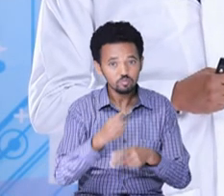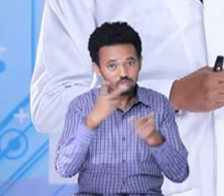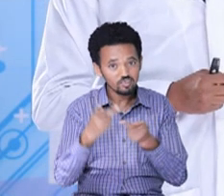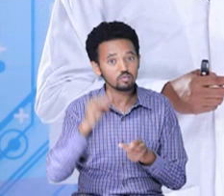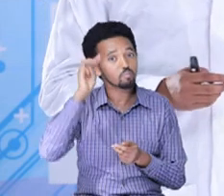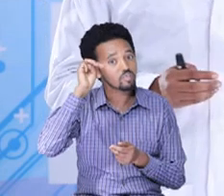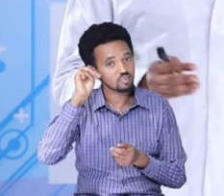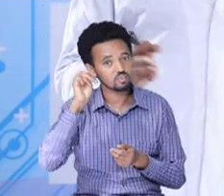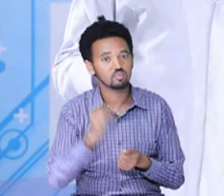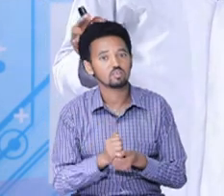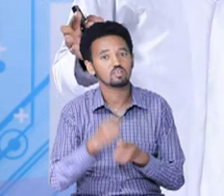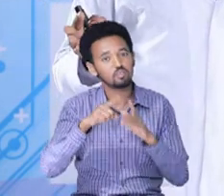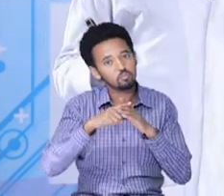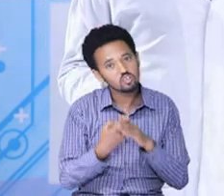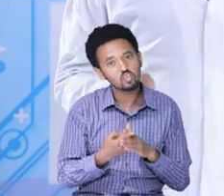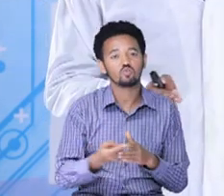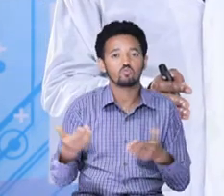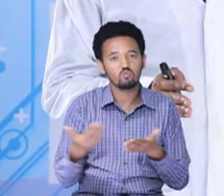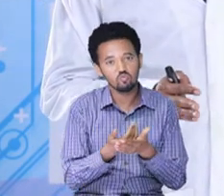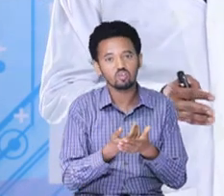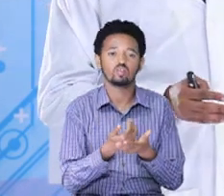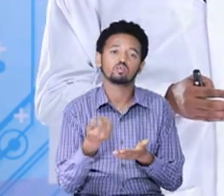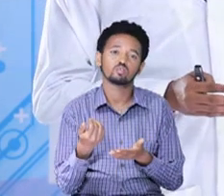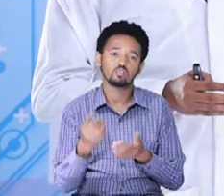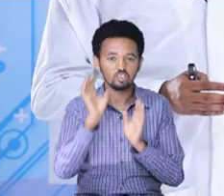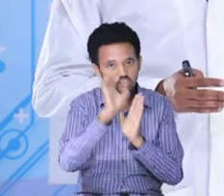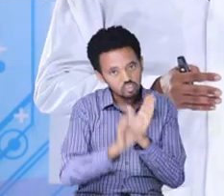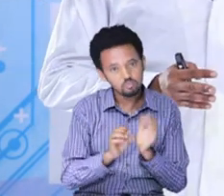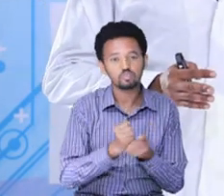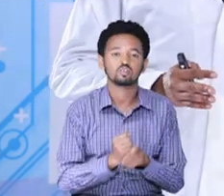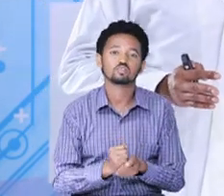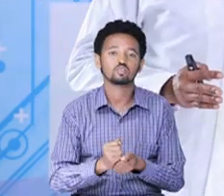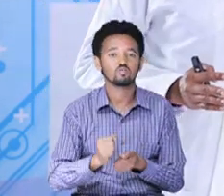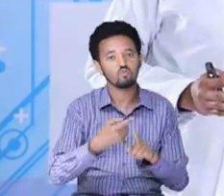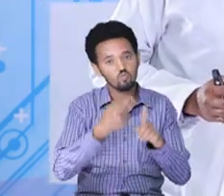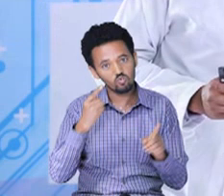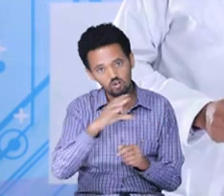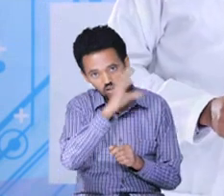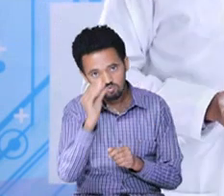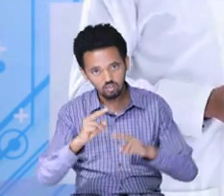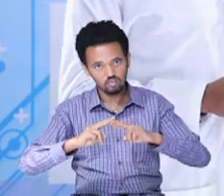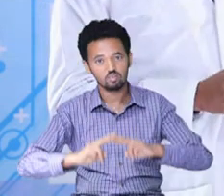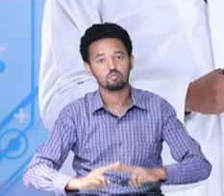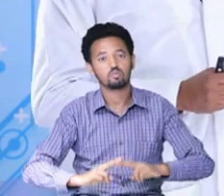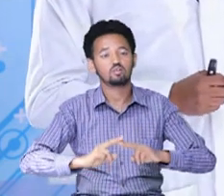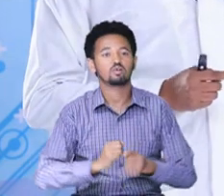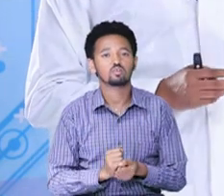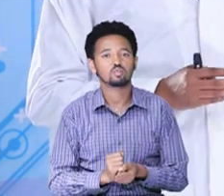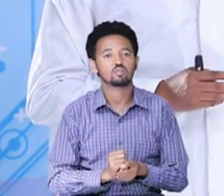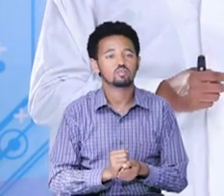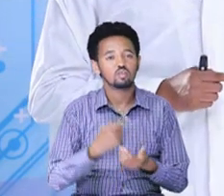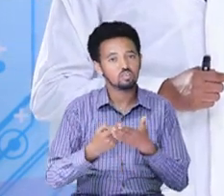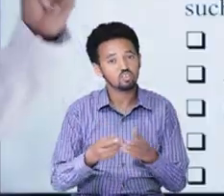It marked the beginning of new chapter and new tendency for African independence.